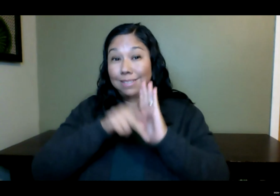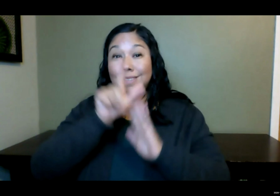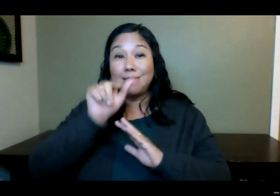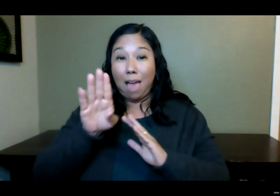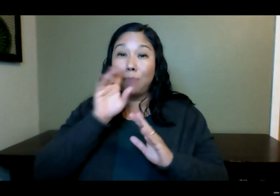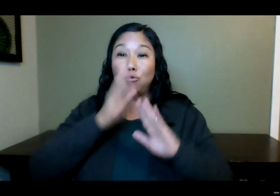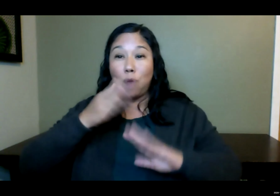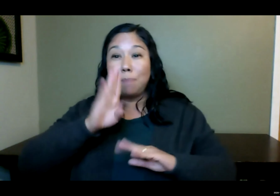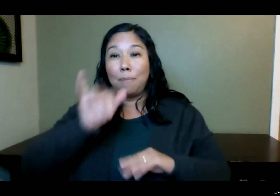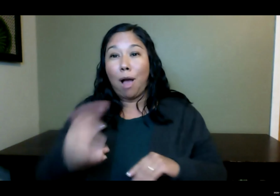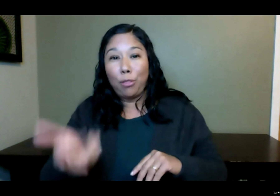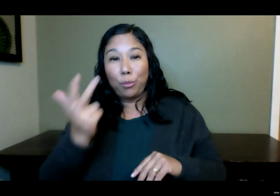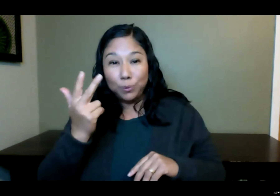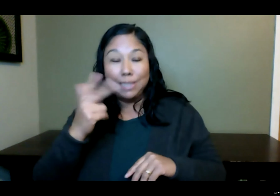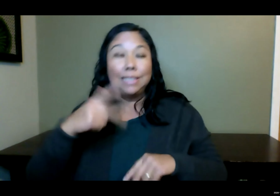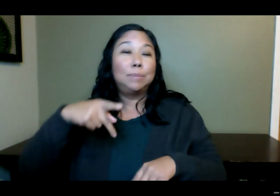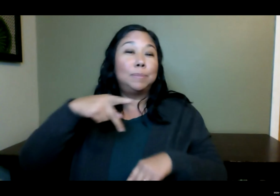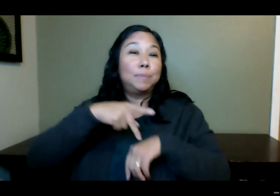folks. That's it.